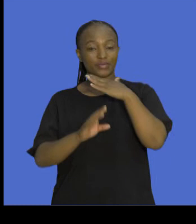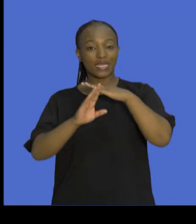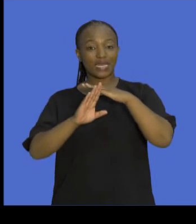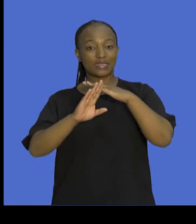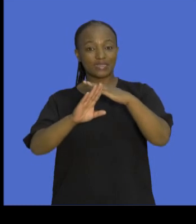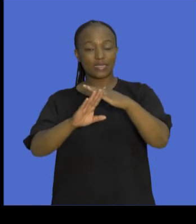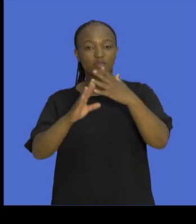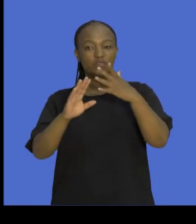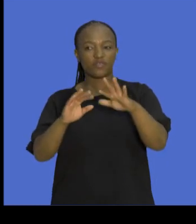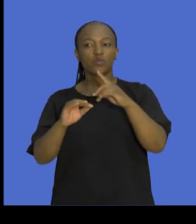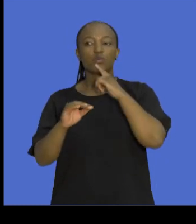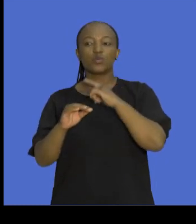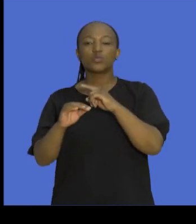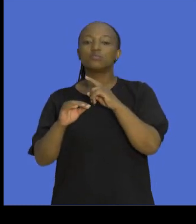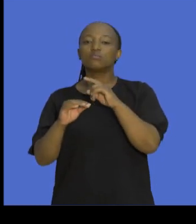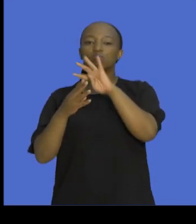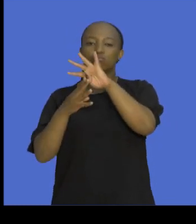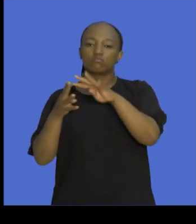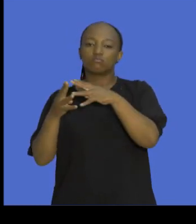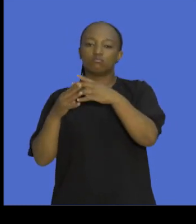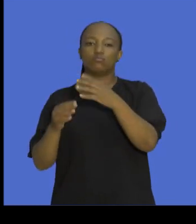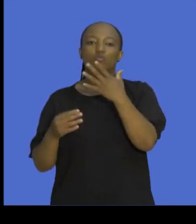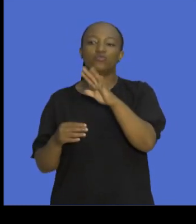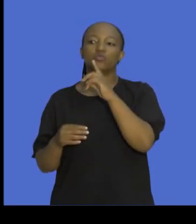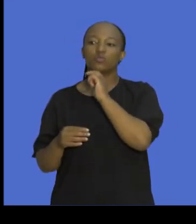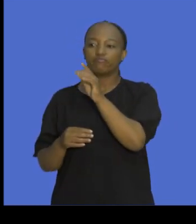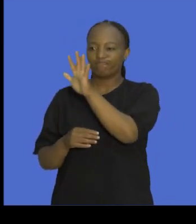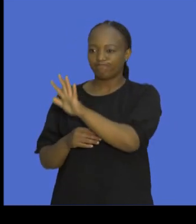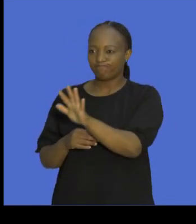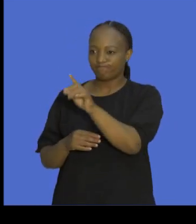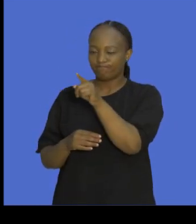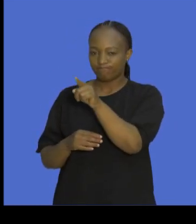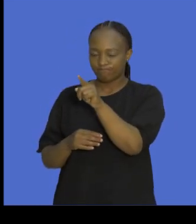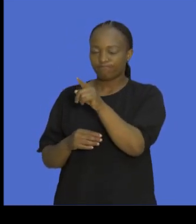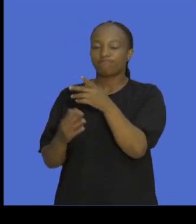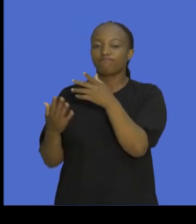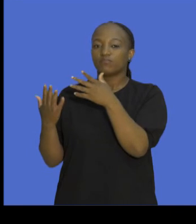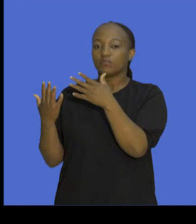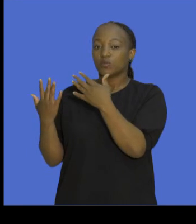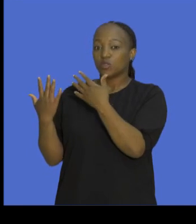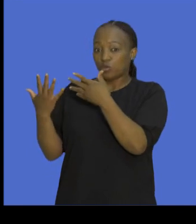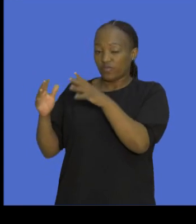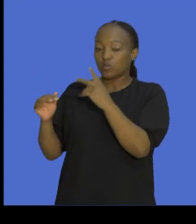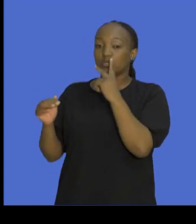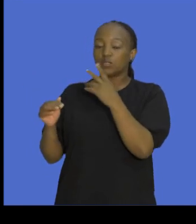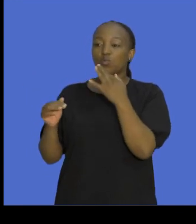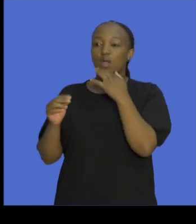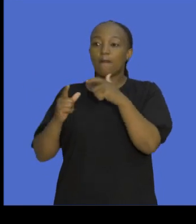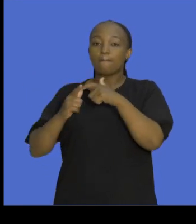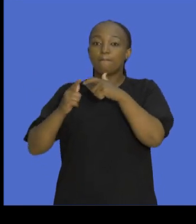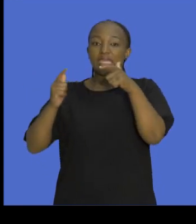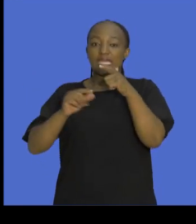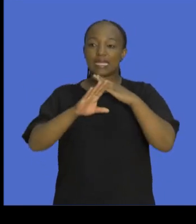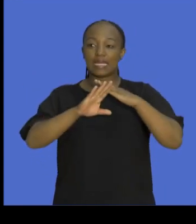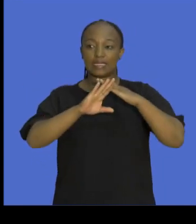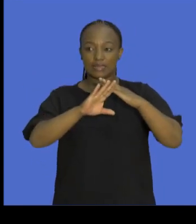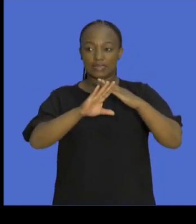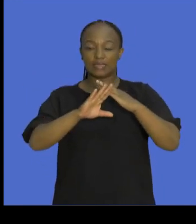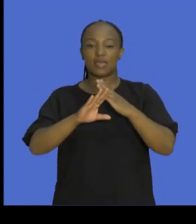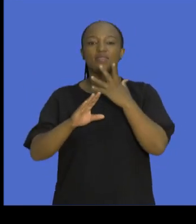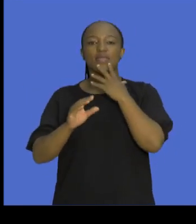that resistance uses that equation. So it means for the same potential difference, the greater the